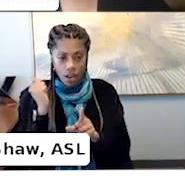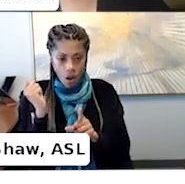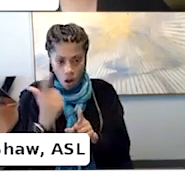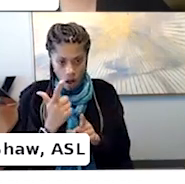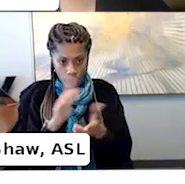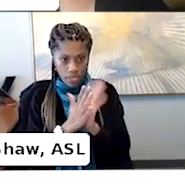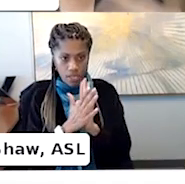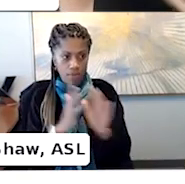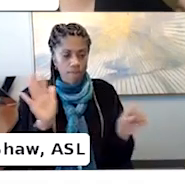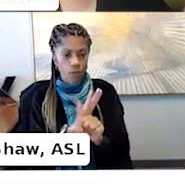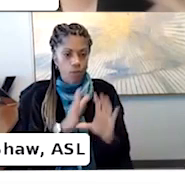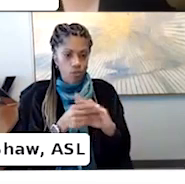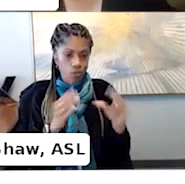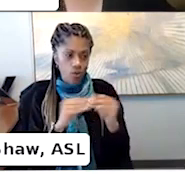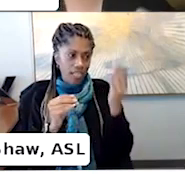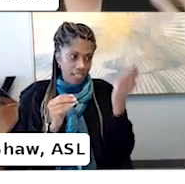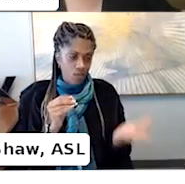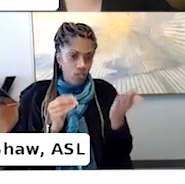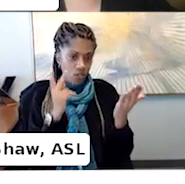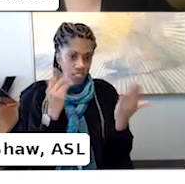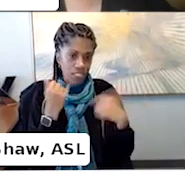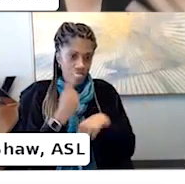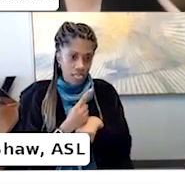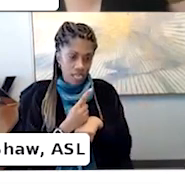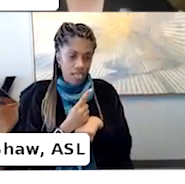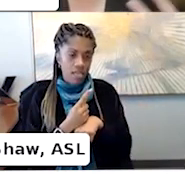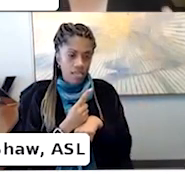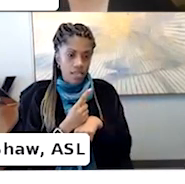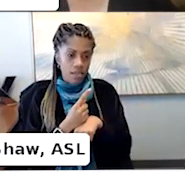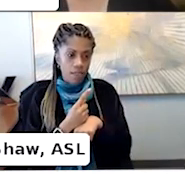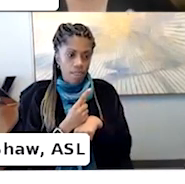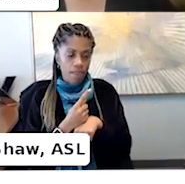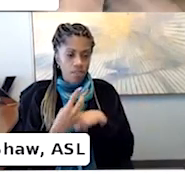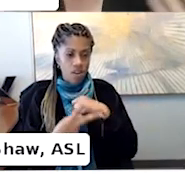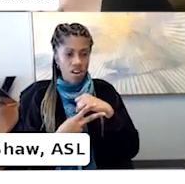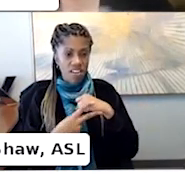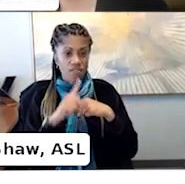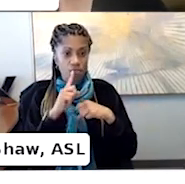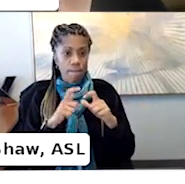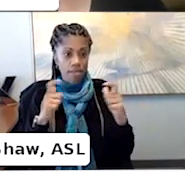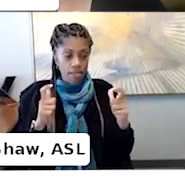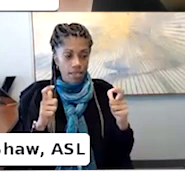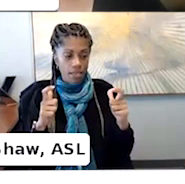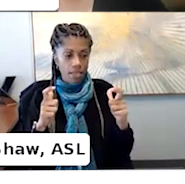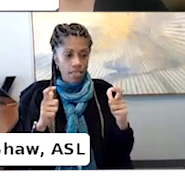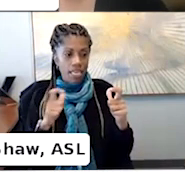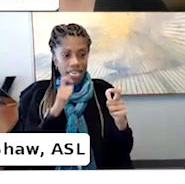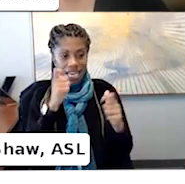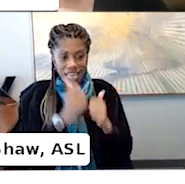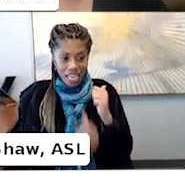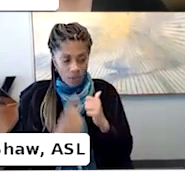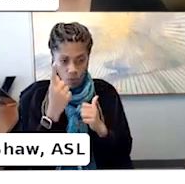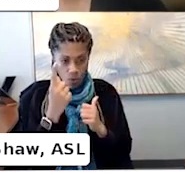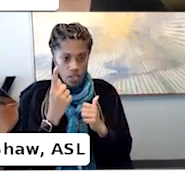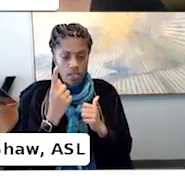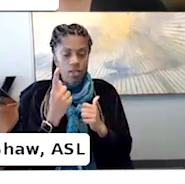hearing together. So our archive is very large, and not every single one of those stories are something that we're able to